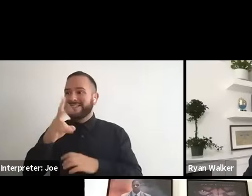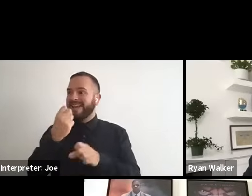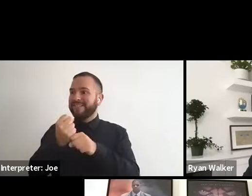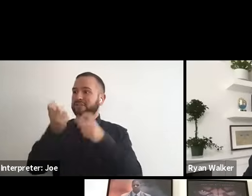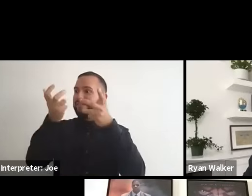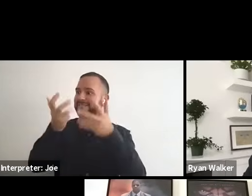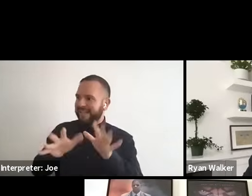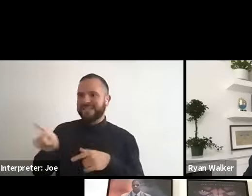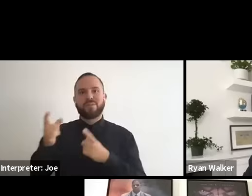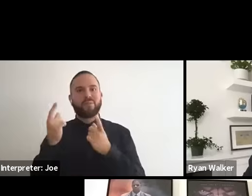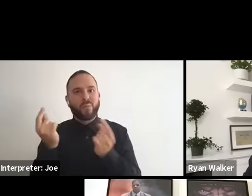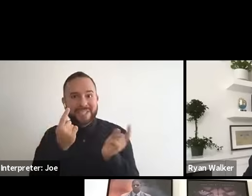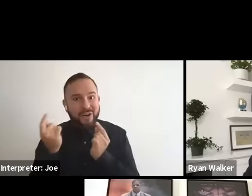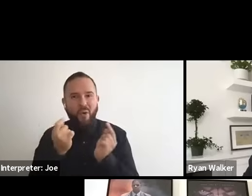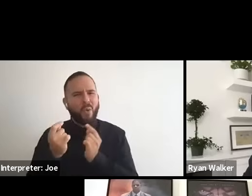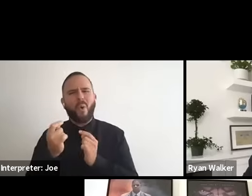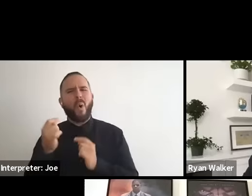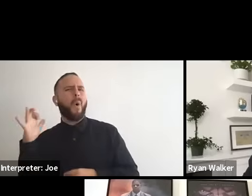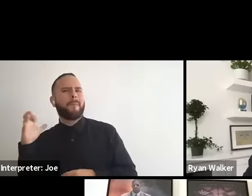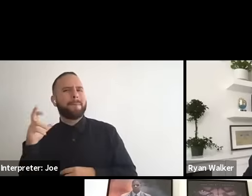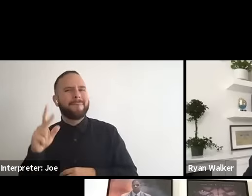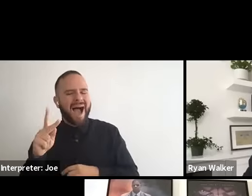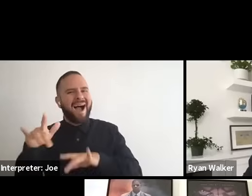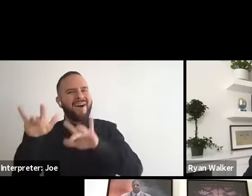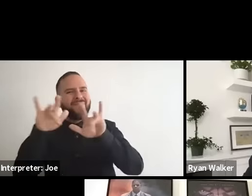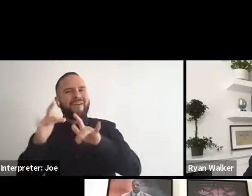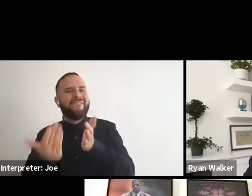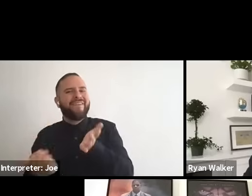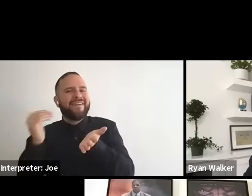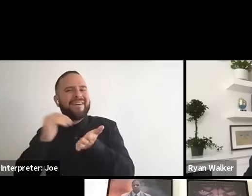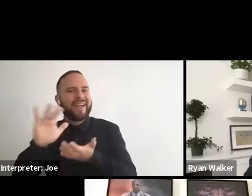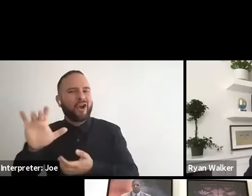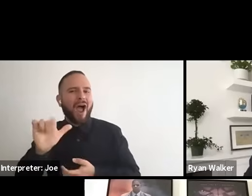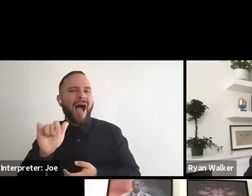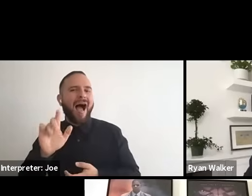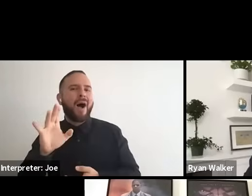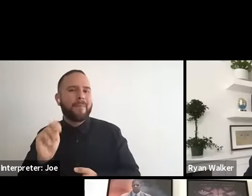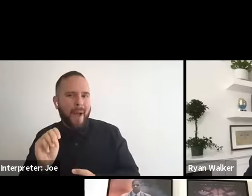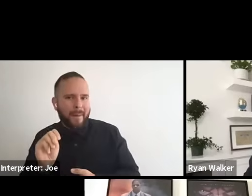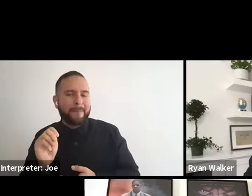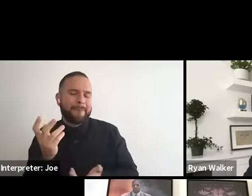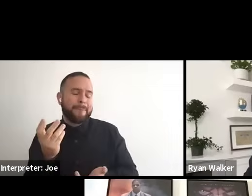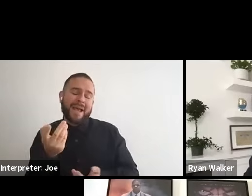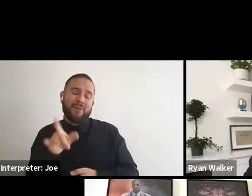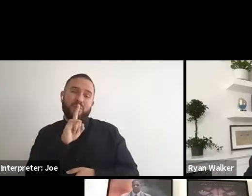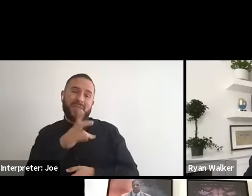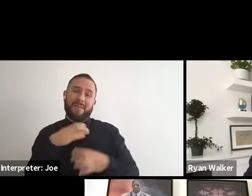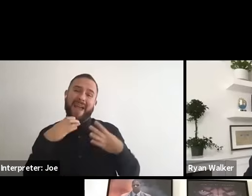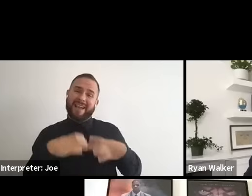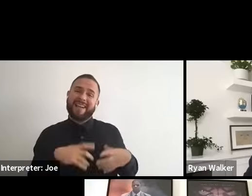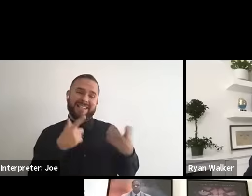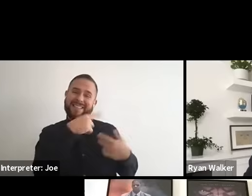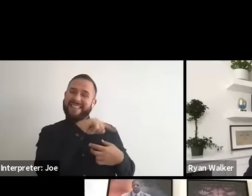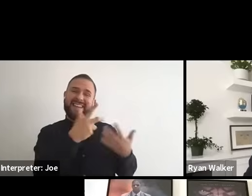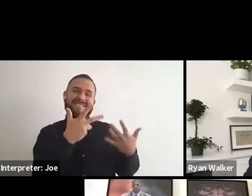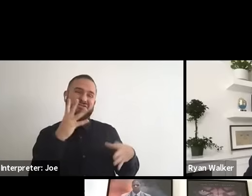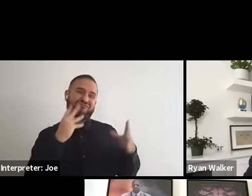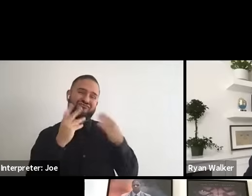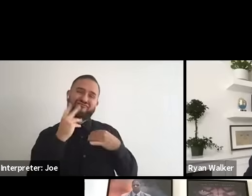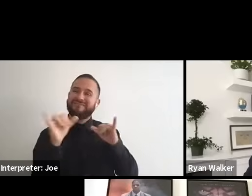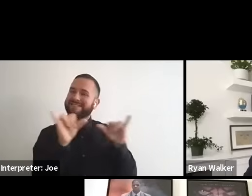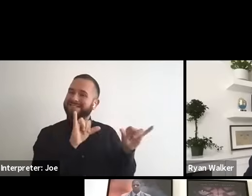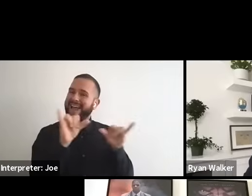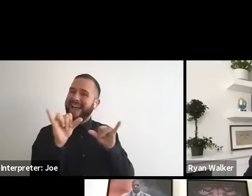run and re-record some of her albums, which a lot of my clients have done as well. And